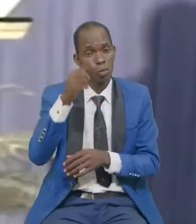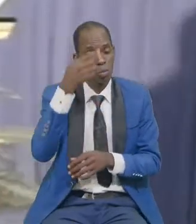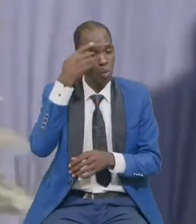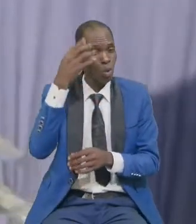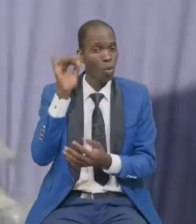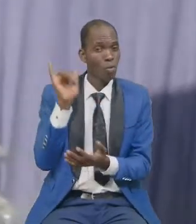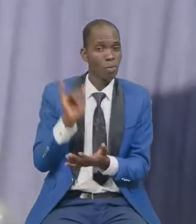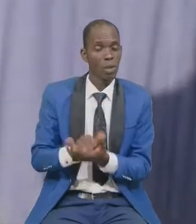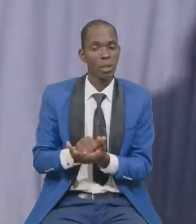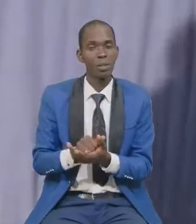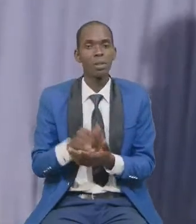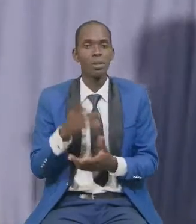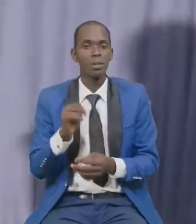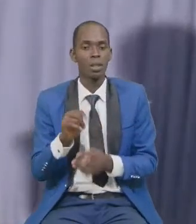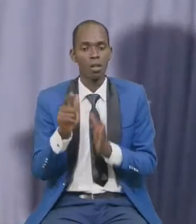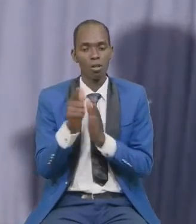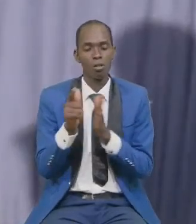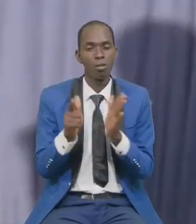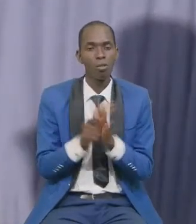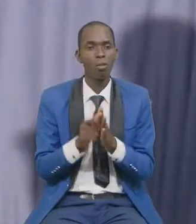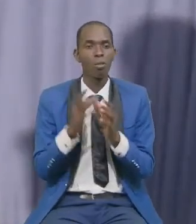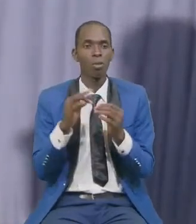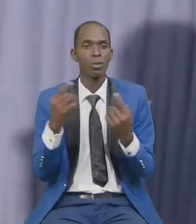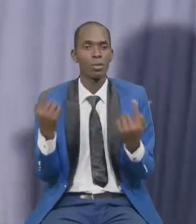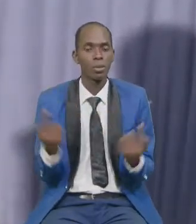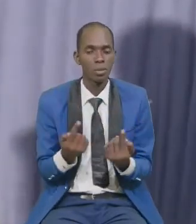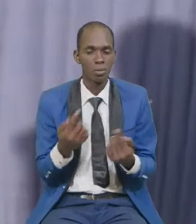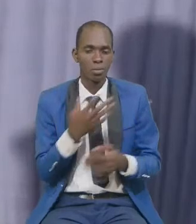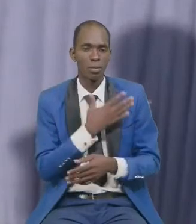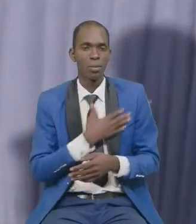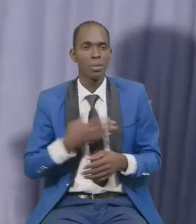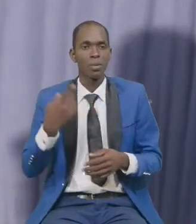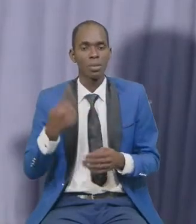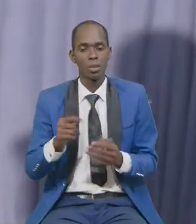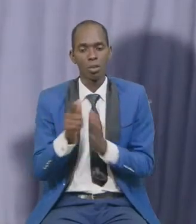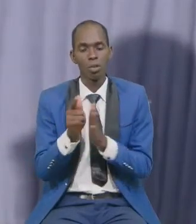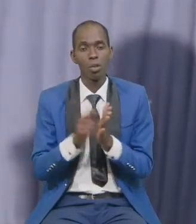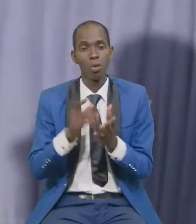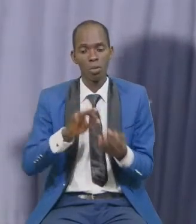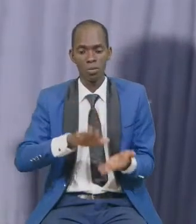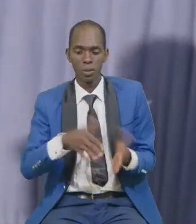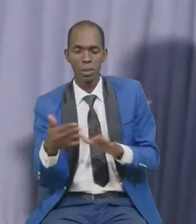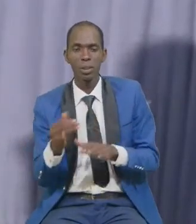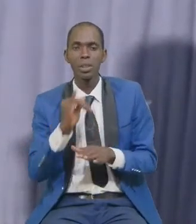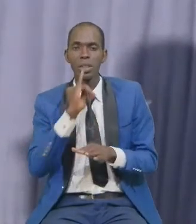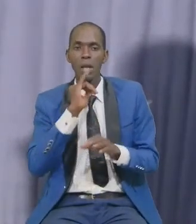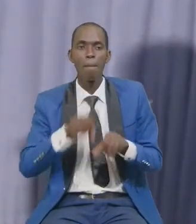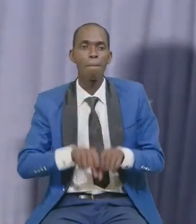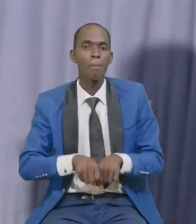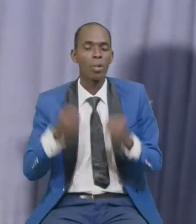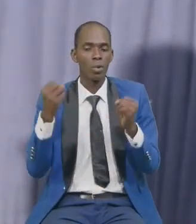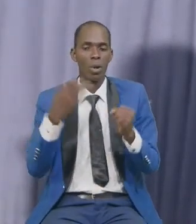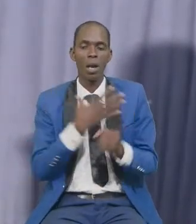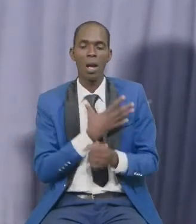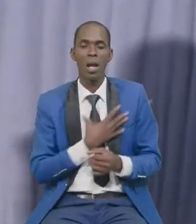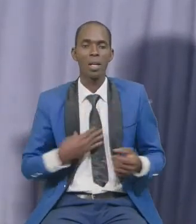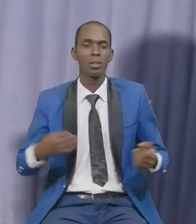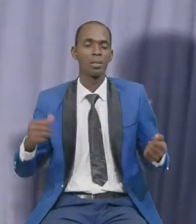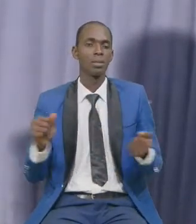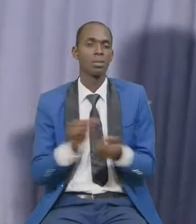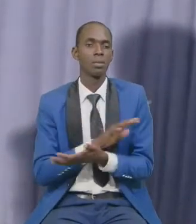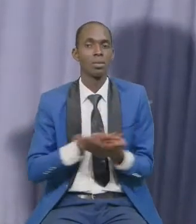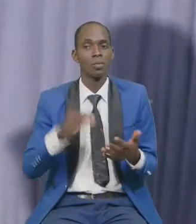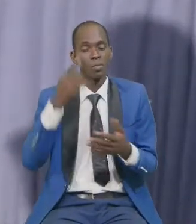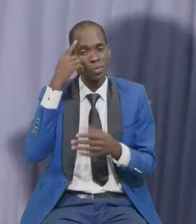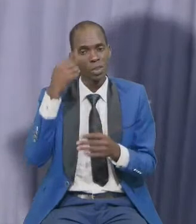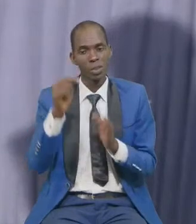that, the law of sin and the law of death is broken and destroyed. For the law